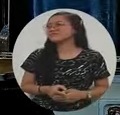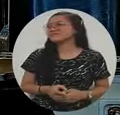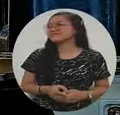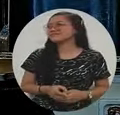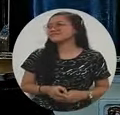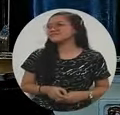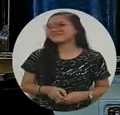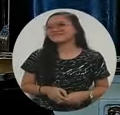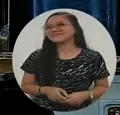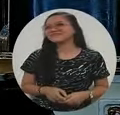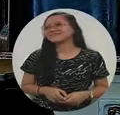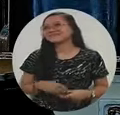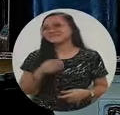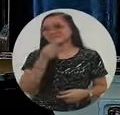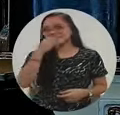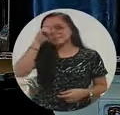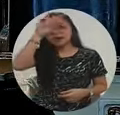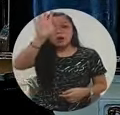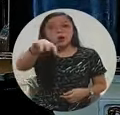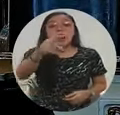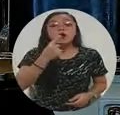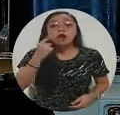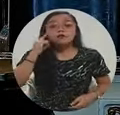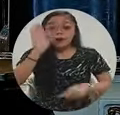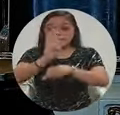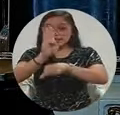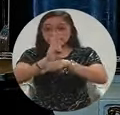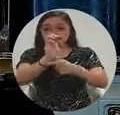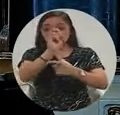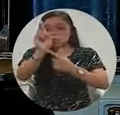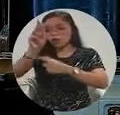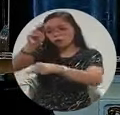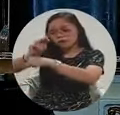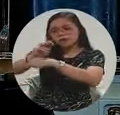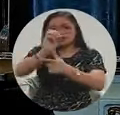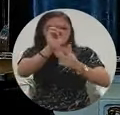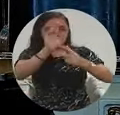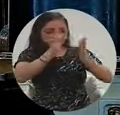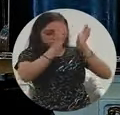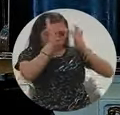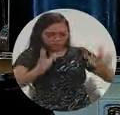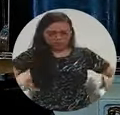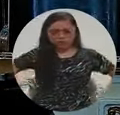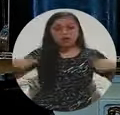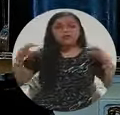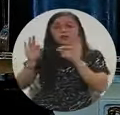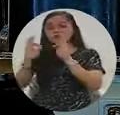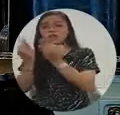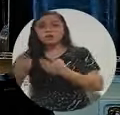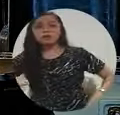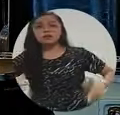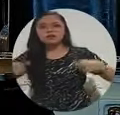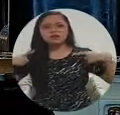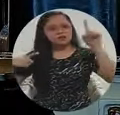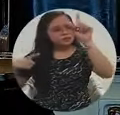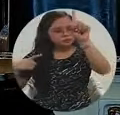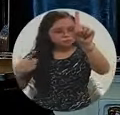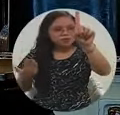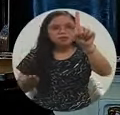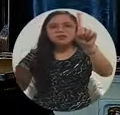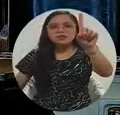Can you imagine what God has done? My friend, in business, in ministry, in Christian life, in family life, there is